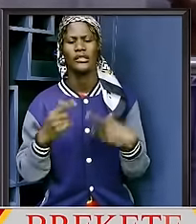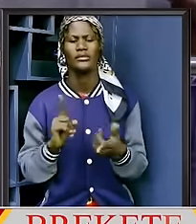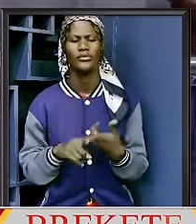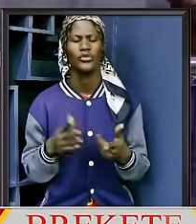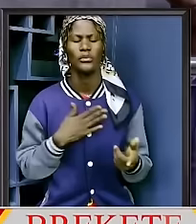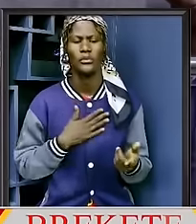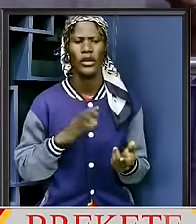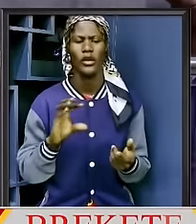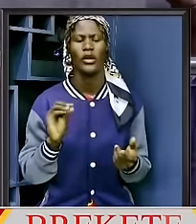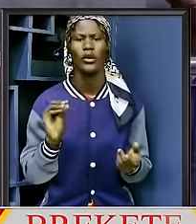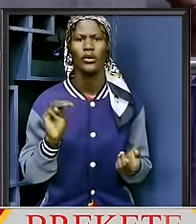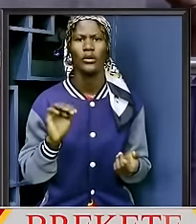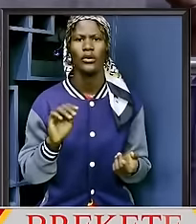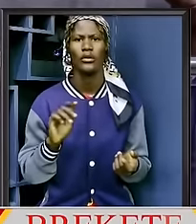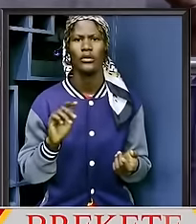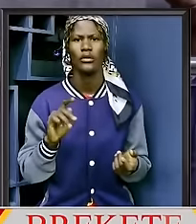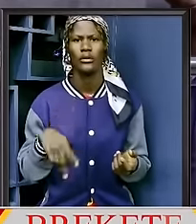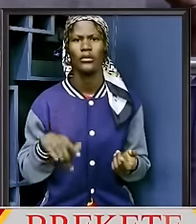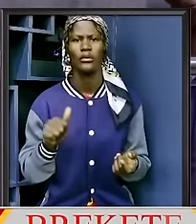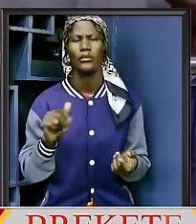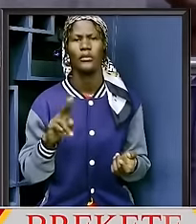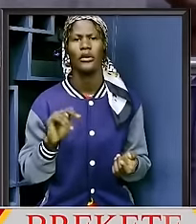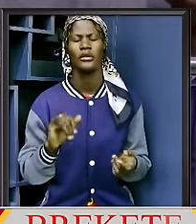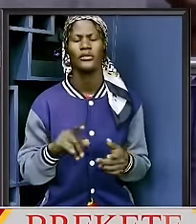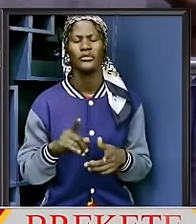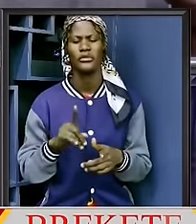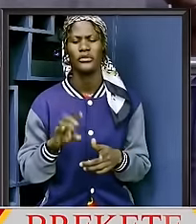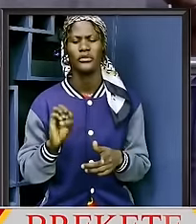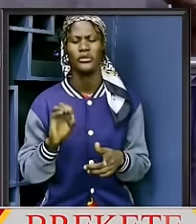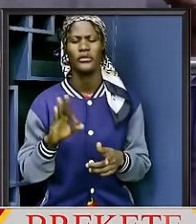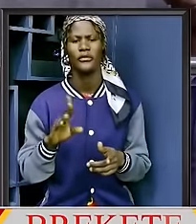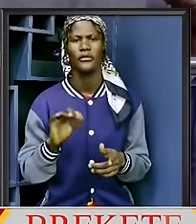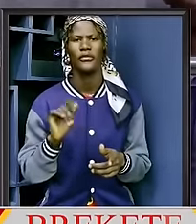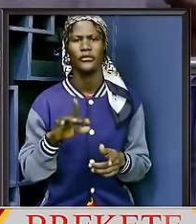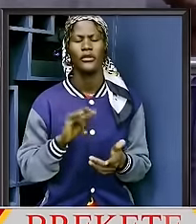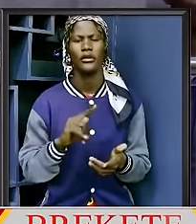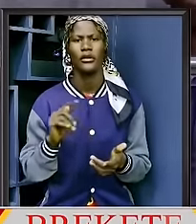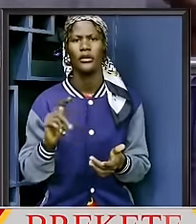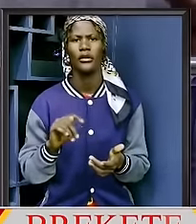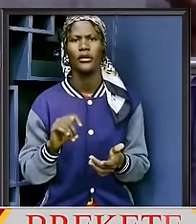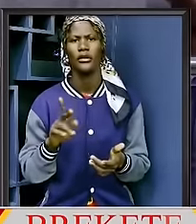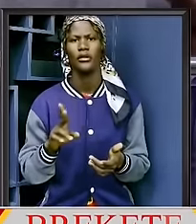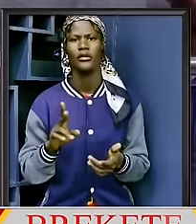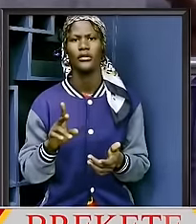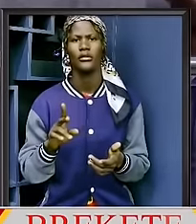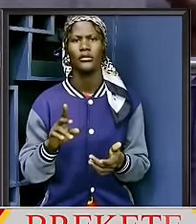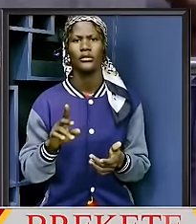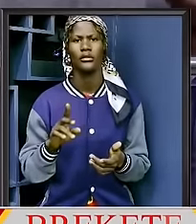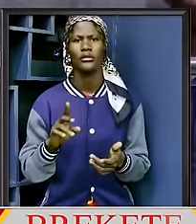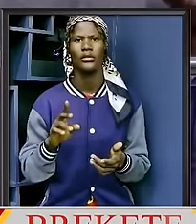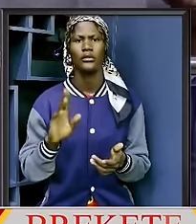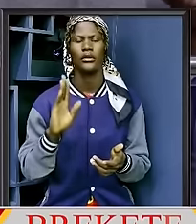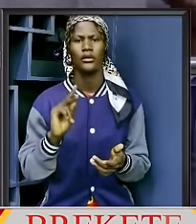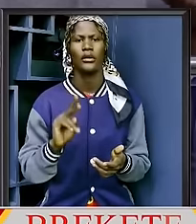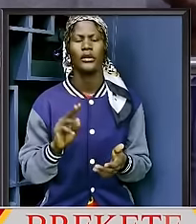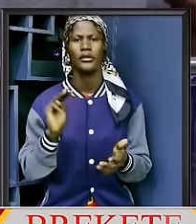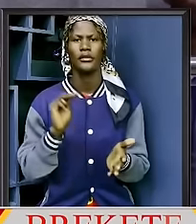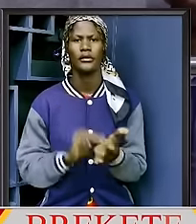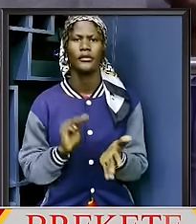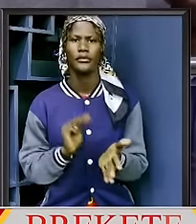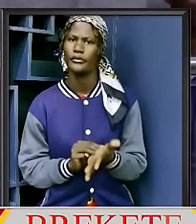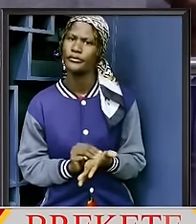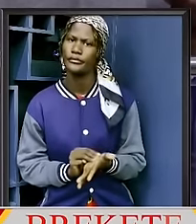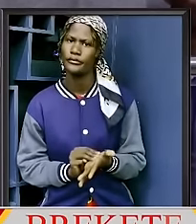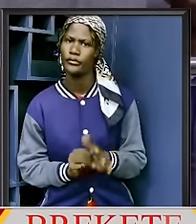my company to borrow 19 million, to defraud them of 19. I say it's not 18 million, I say it's 19 million. The woman